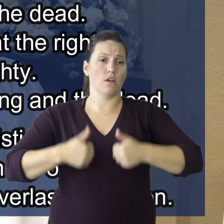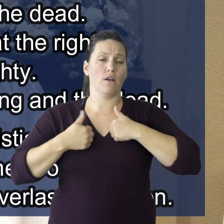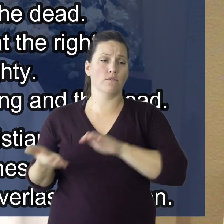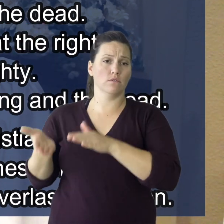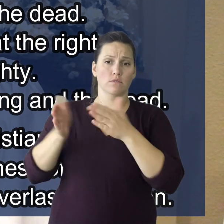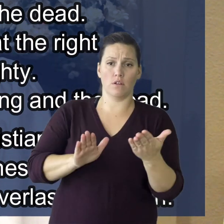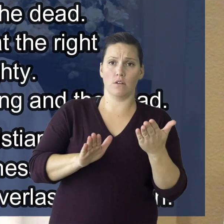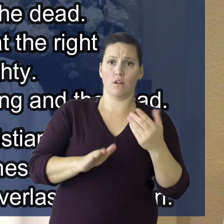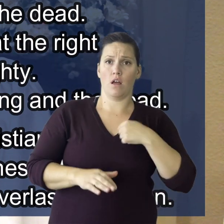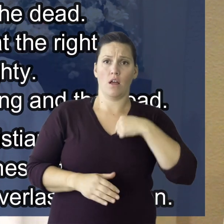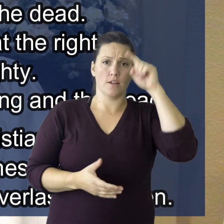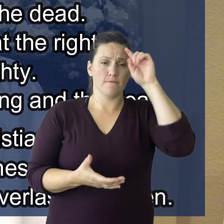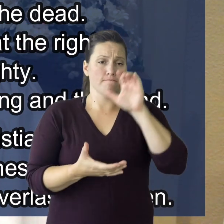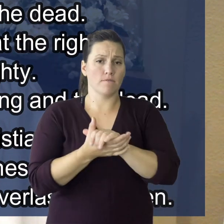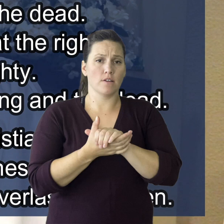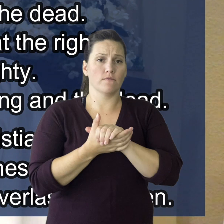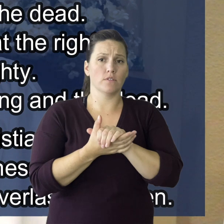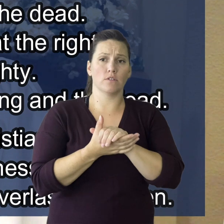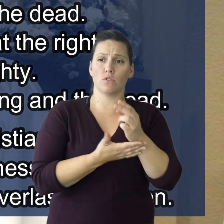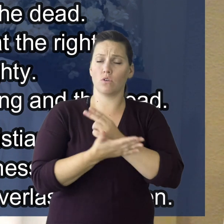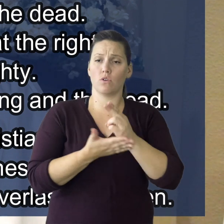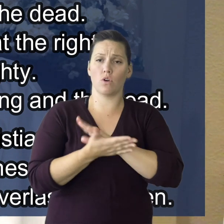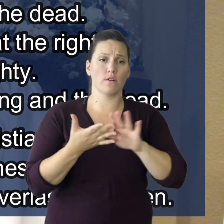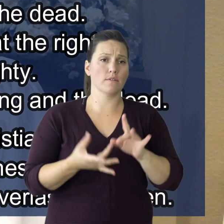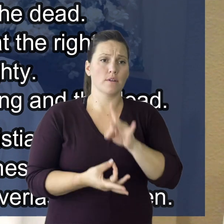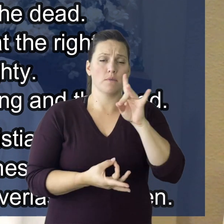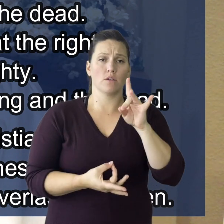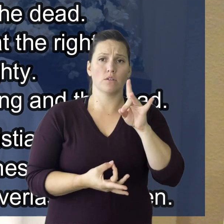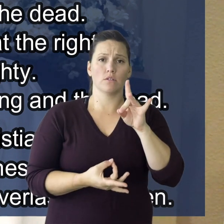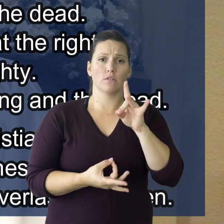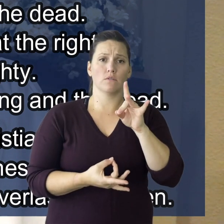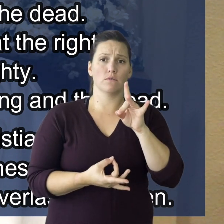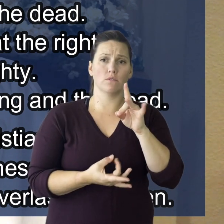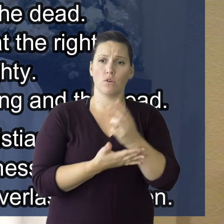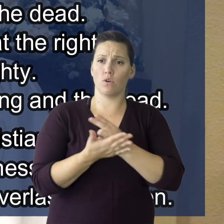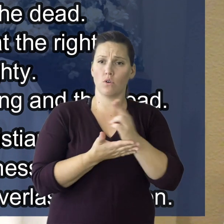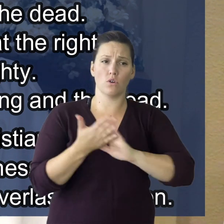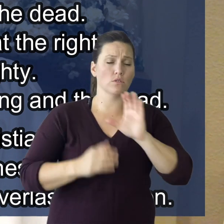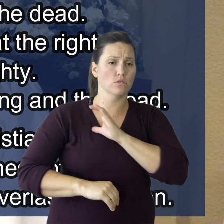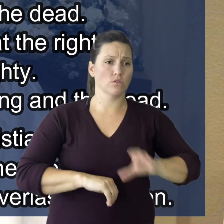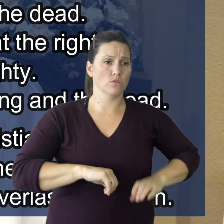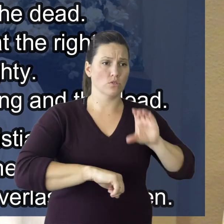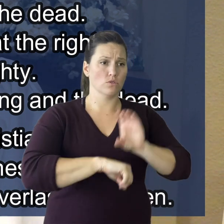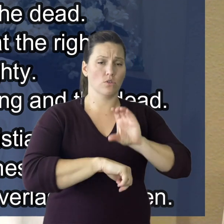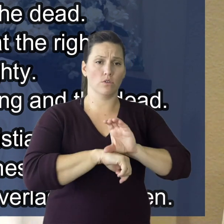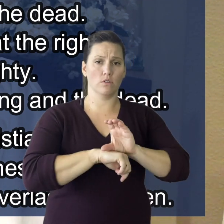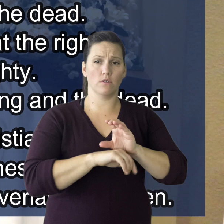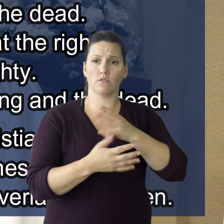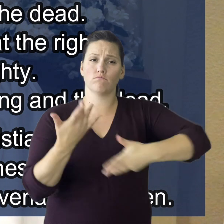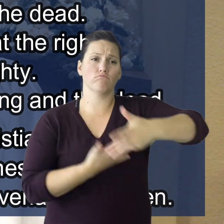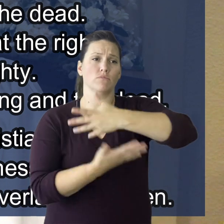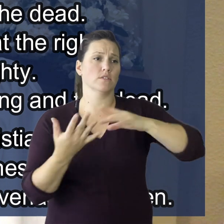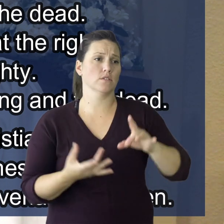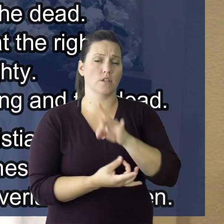From thence he will come to judge the living and the dead. And I believe in the Holy Spirit, the Holy Christian